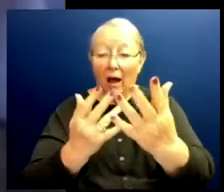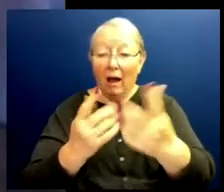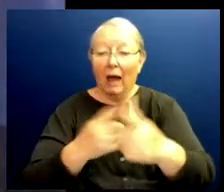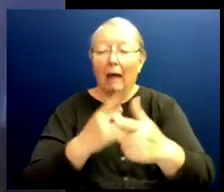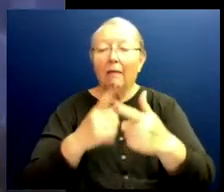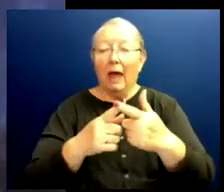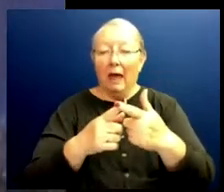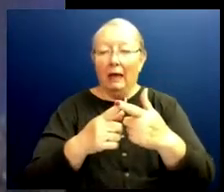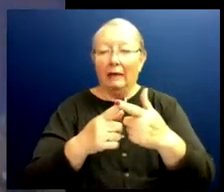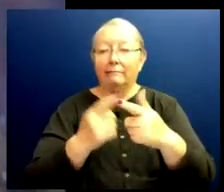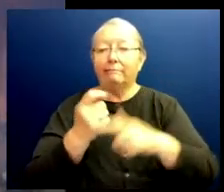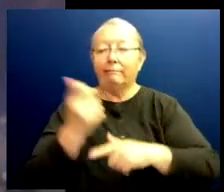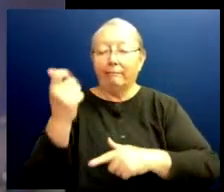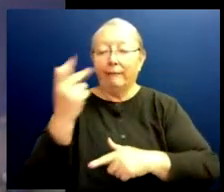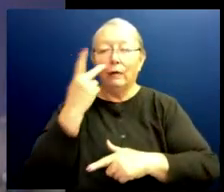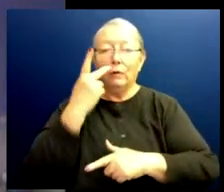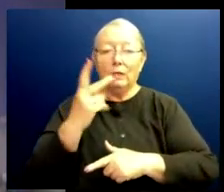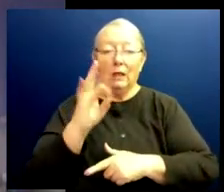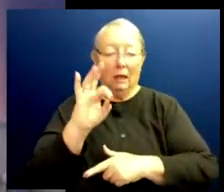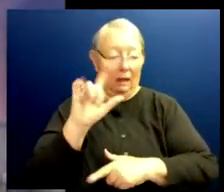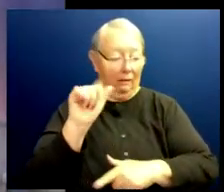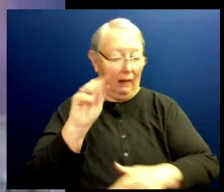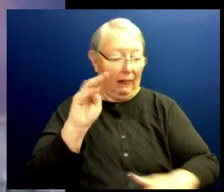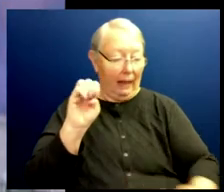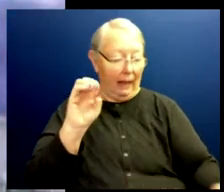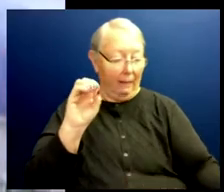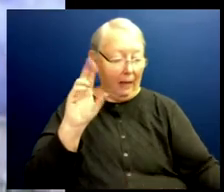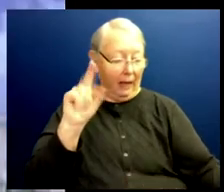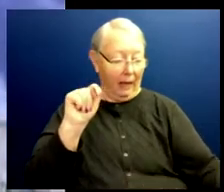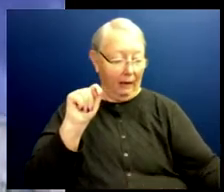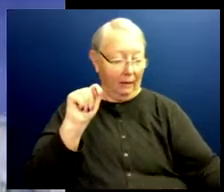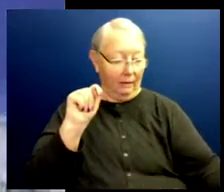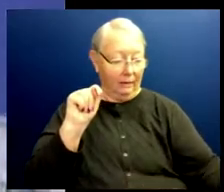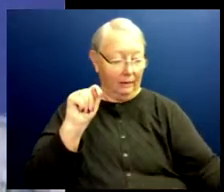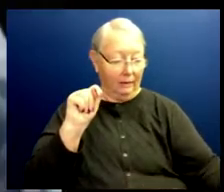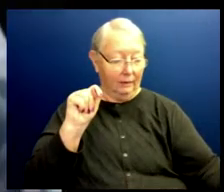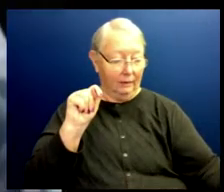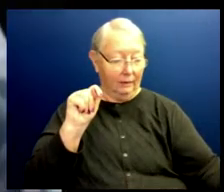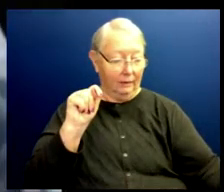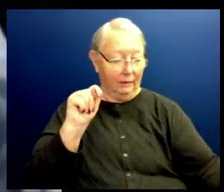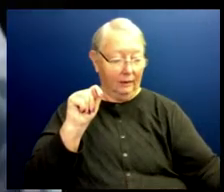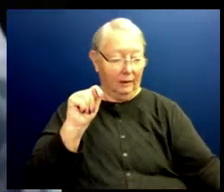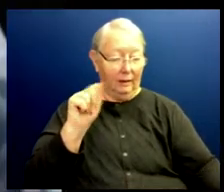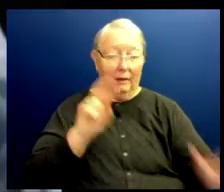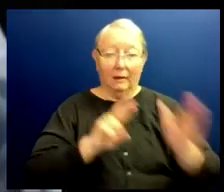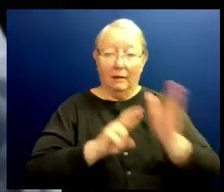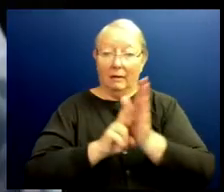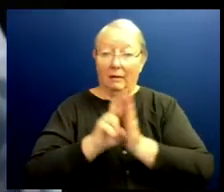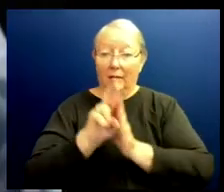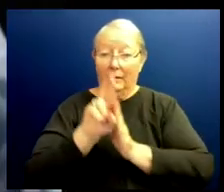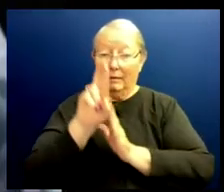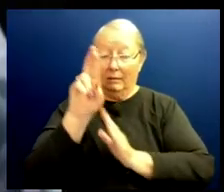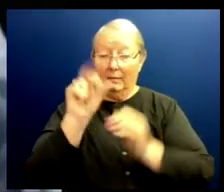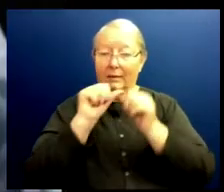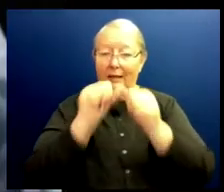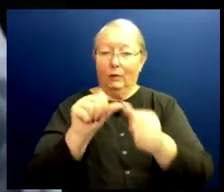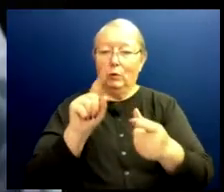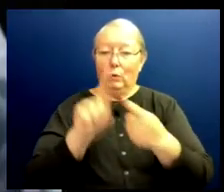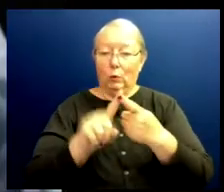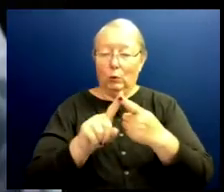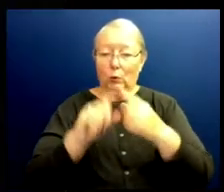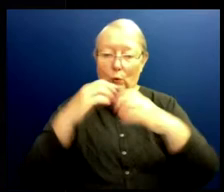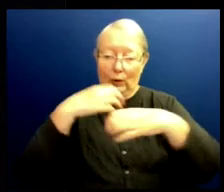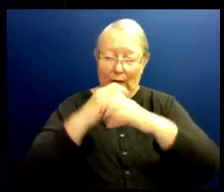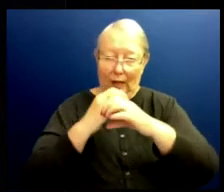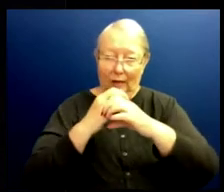them flaming out right here. And the shuttle continues on its way up to the telescope. Within 24 hours,